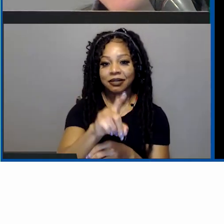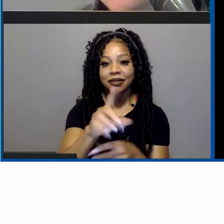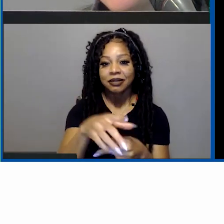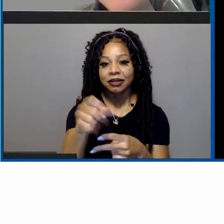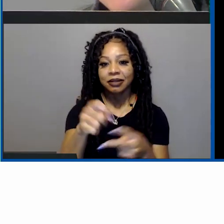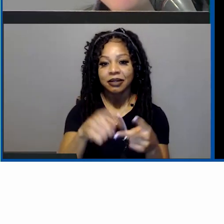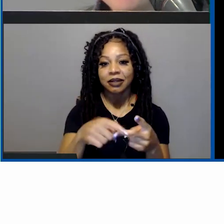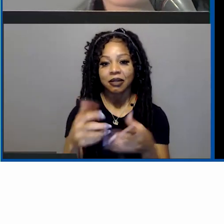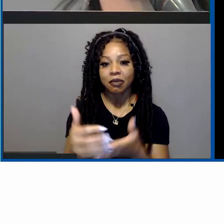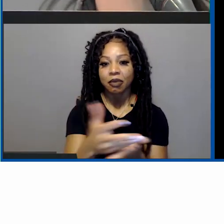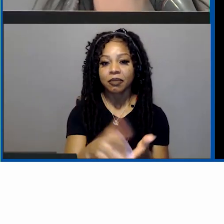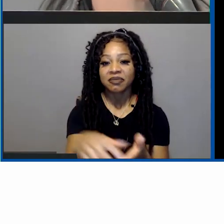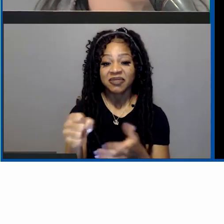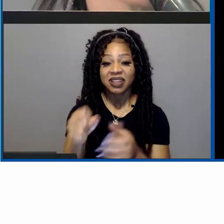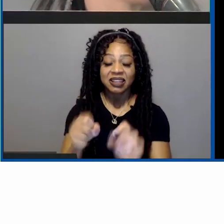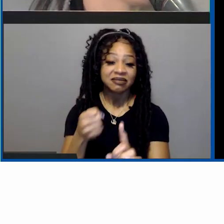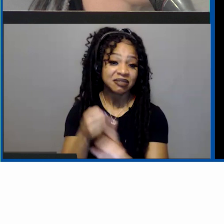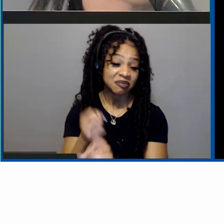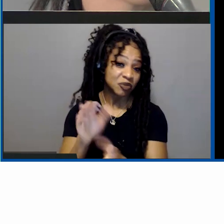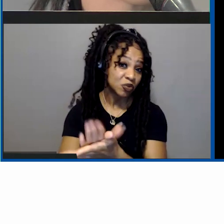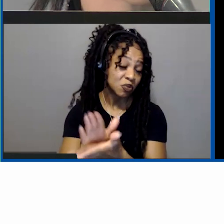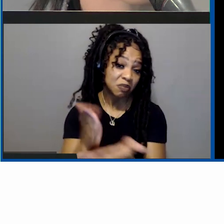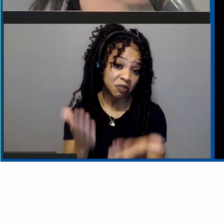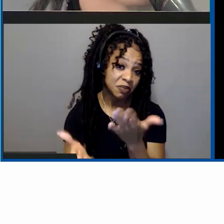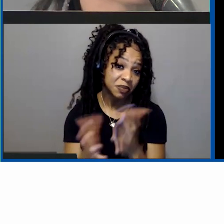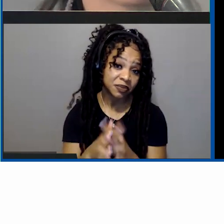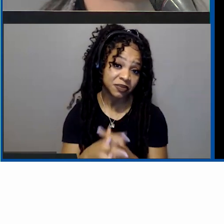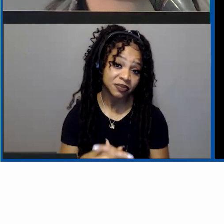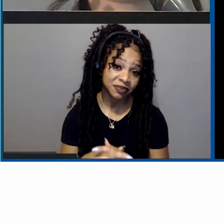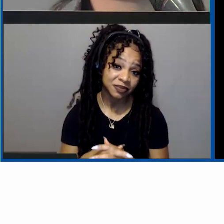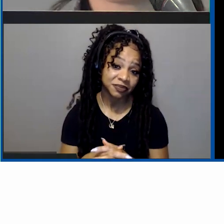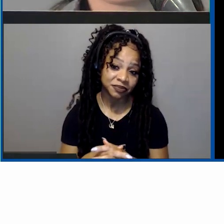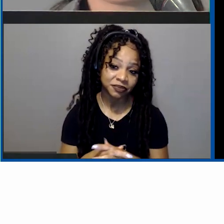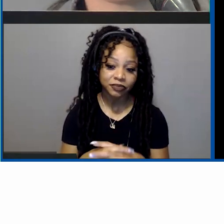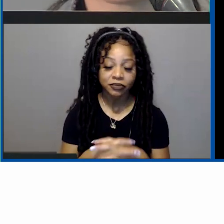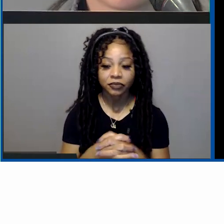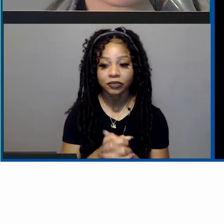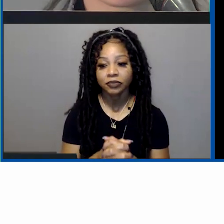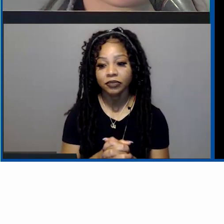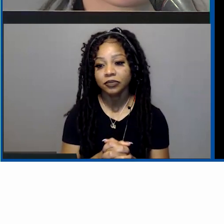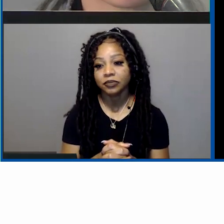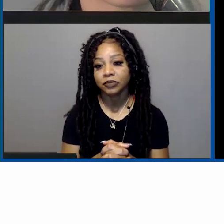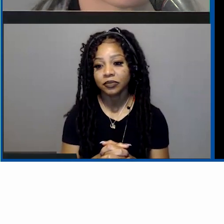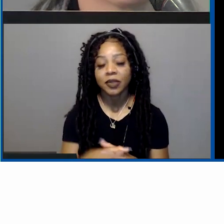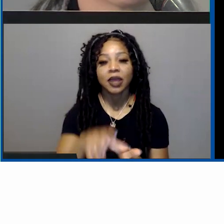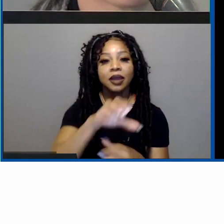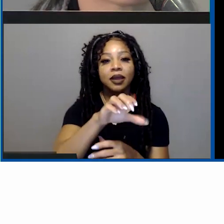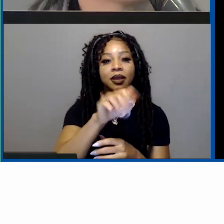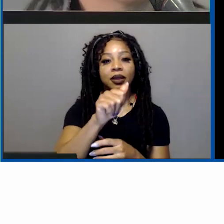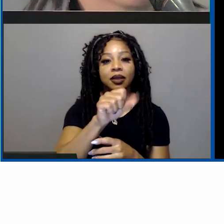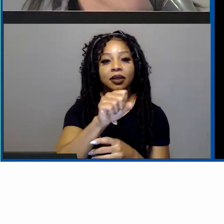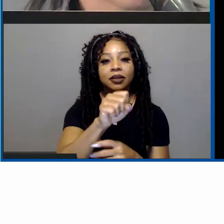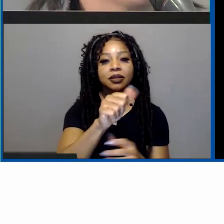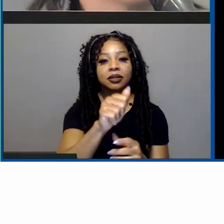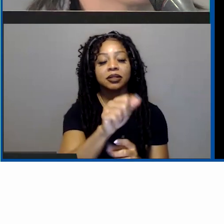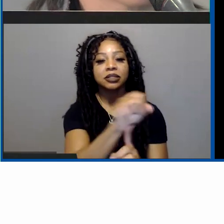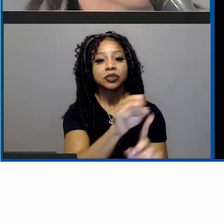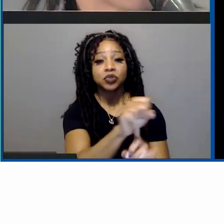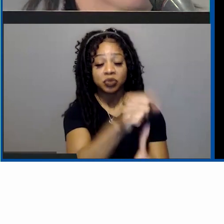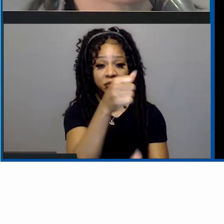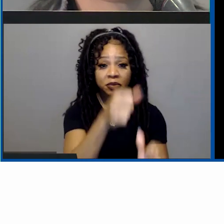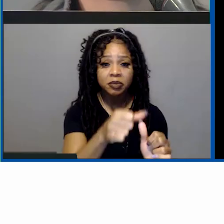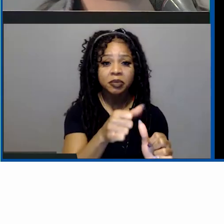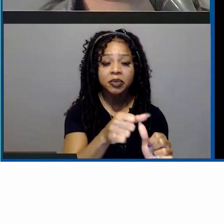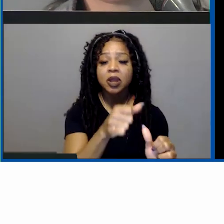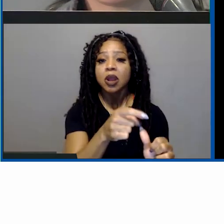impact going to school? Maybe, right? That was raised by the CASA scenario where, what if they move? What if